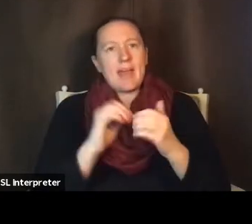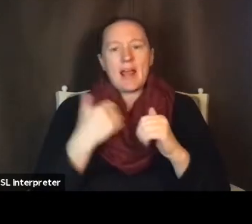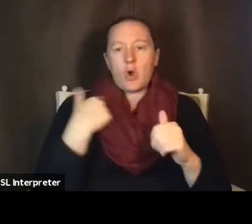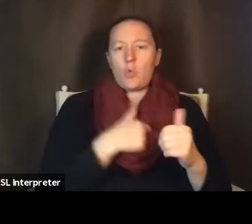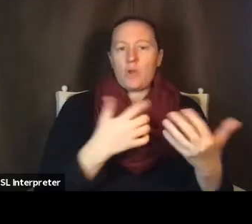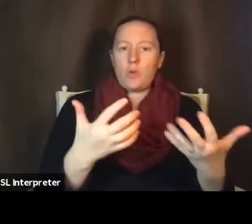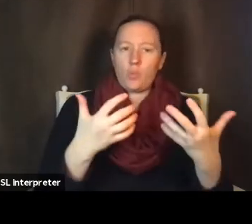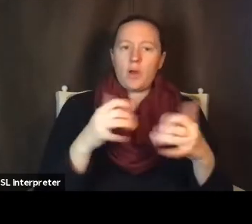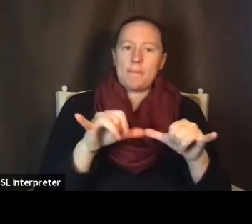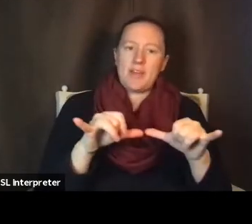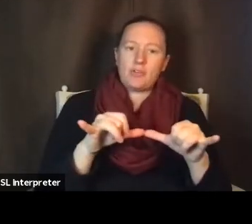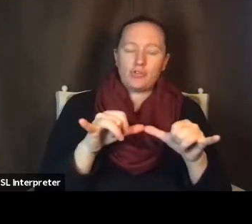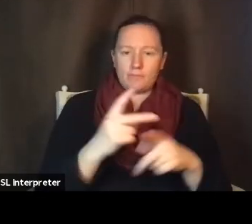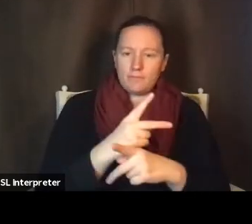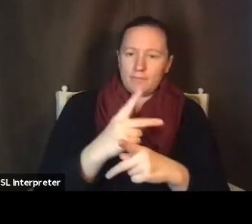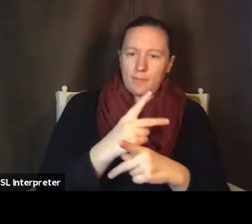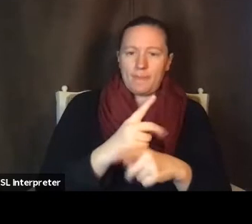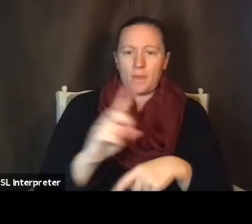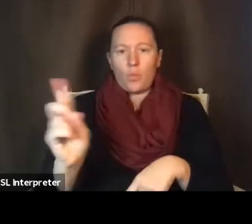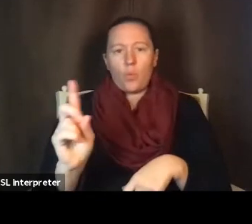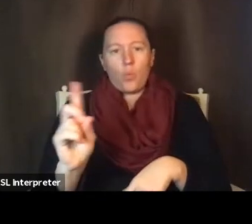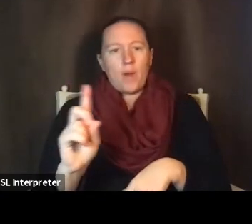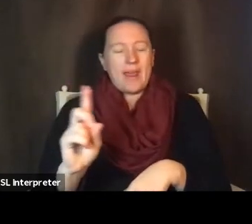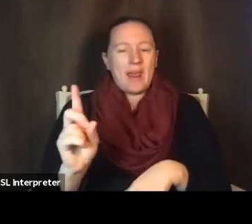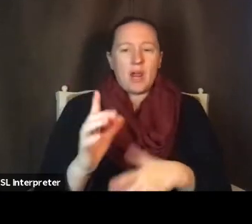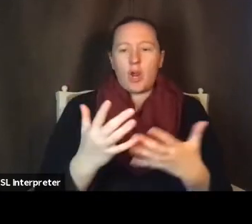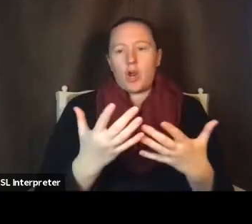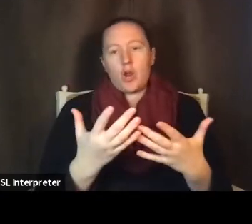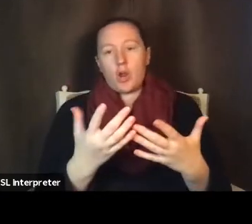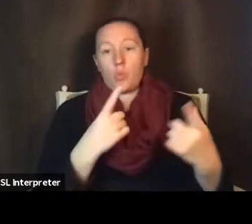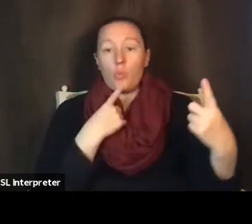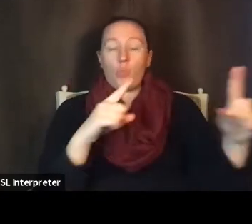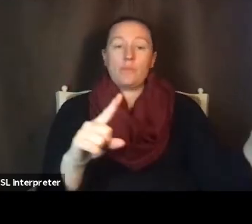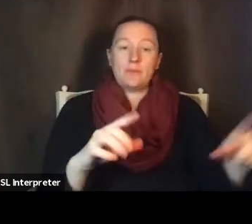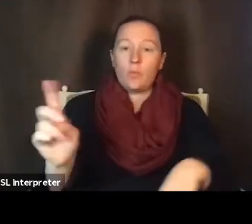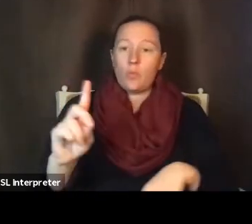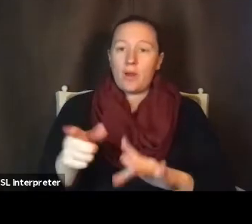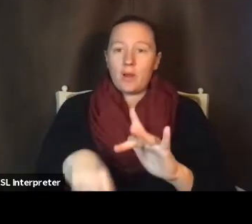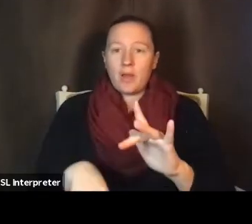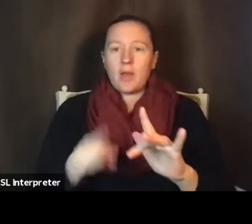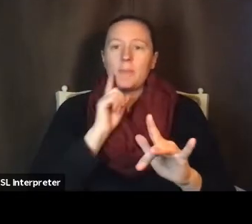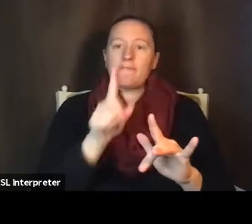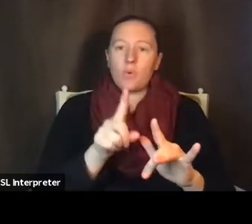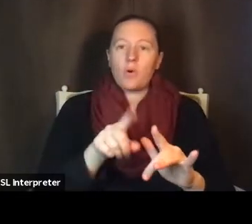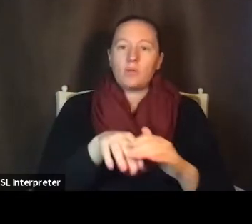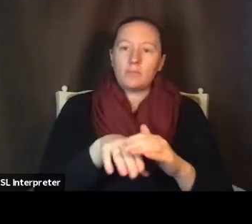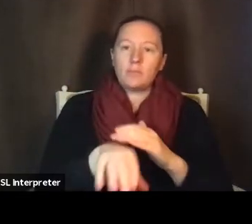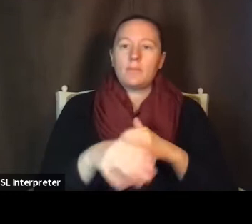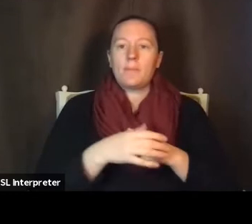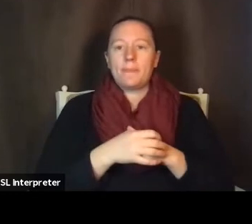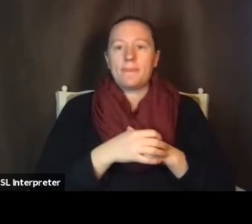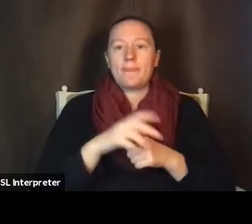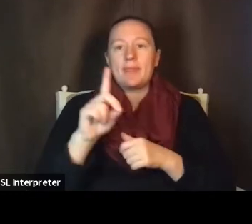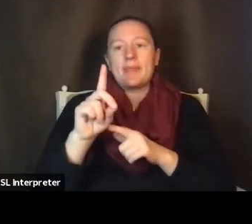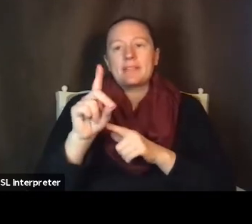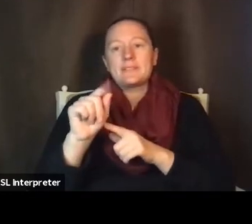and understand where the penetration rates are working and where they're not is a data gap